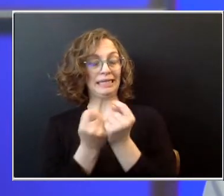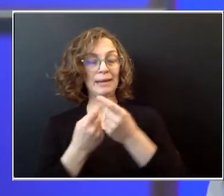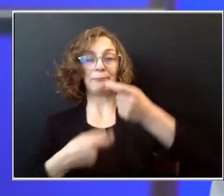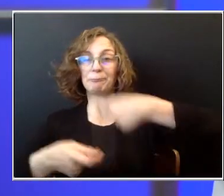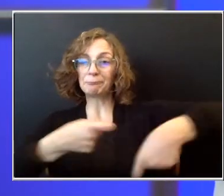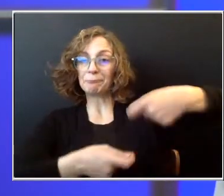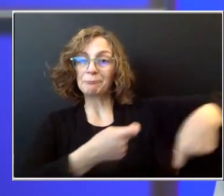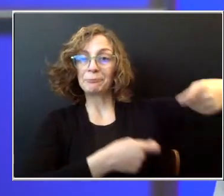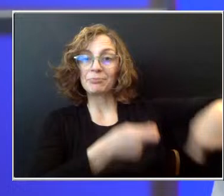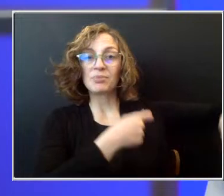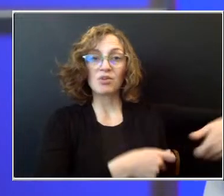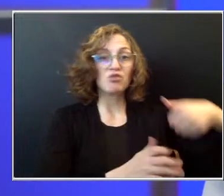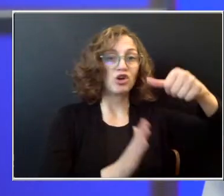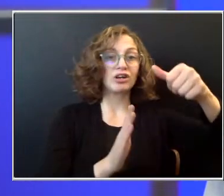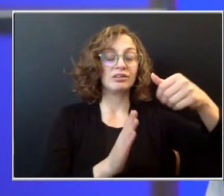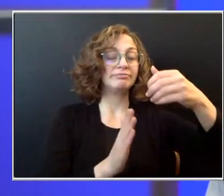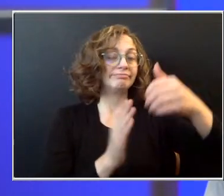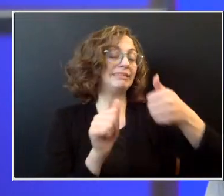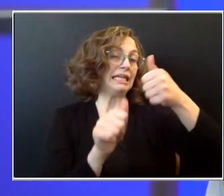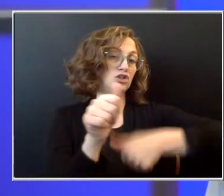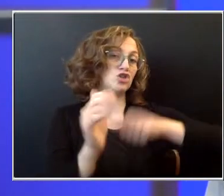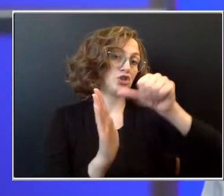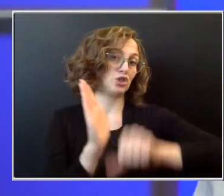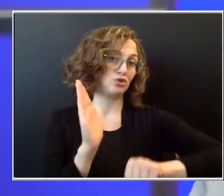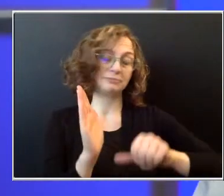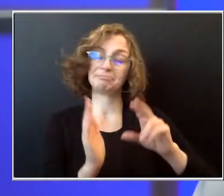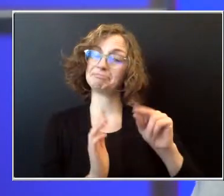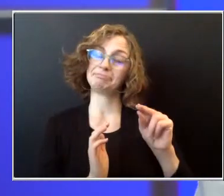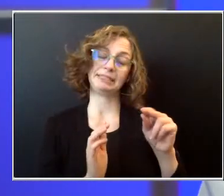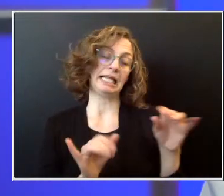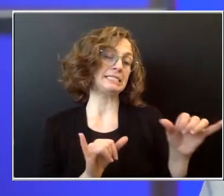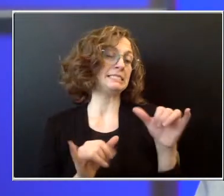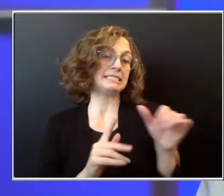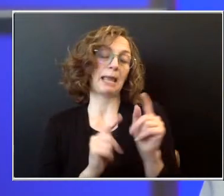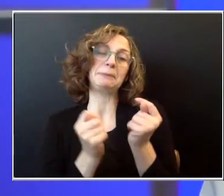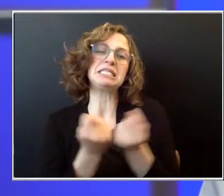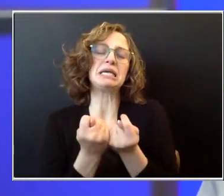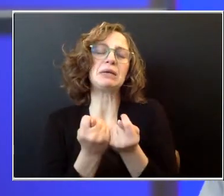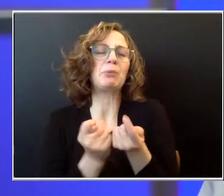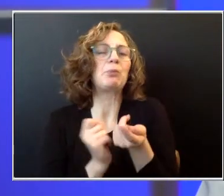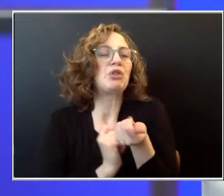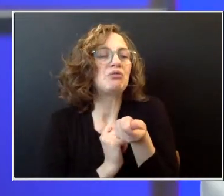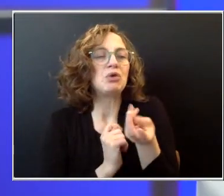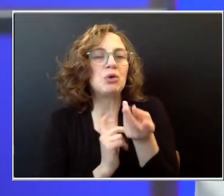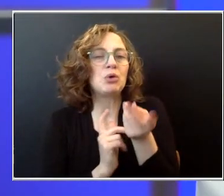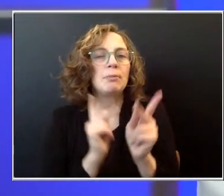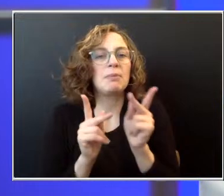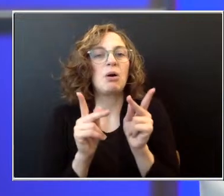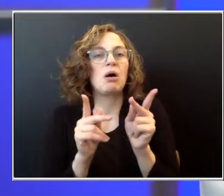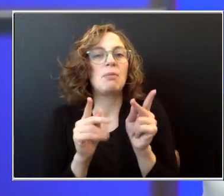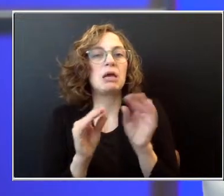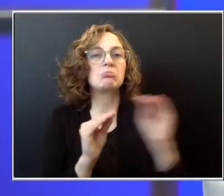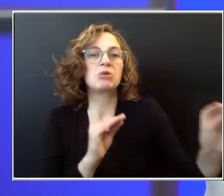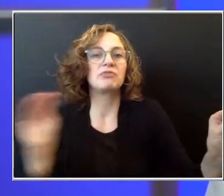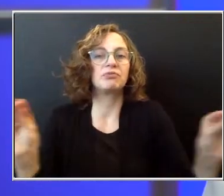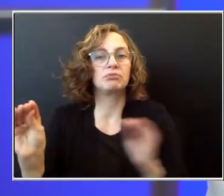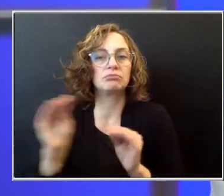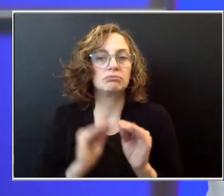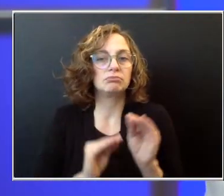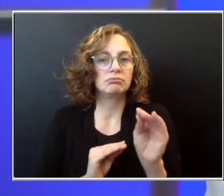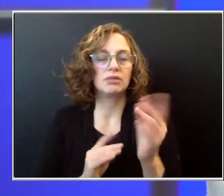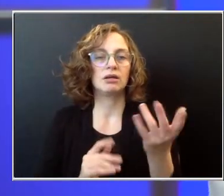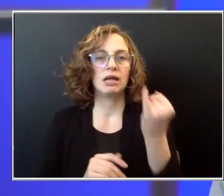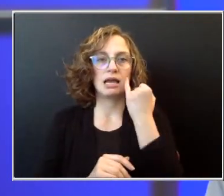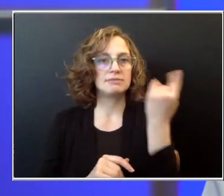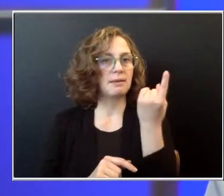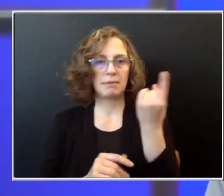being done. It's the same team with one or two people being moved out because of, they've been there for 24 hours straight or something like